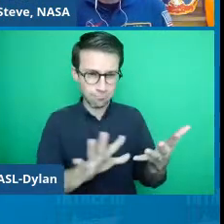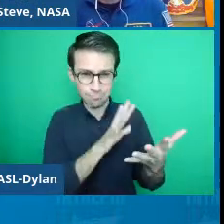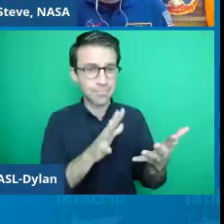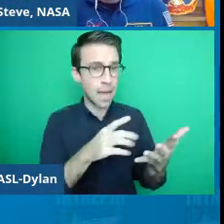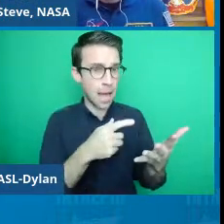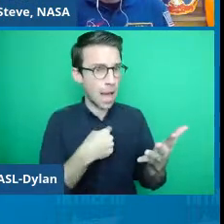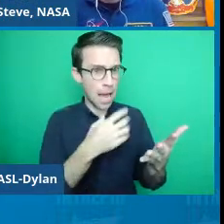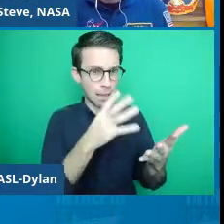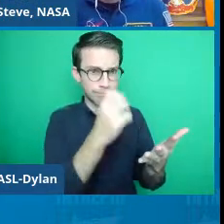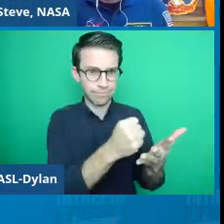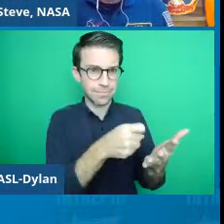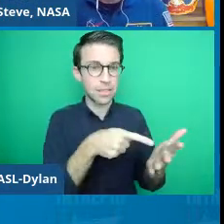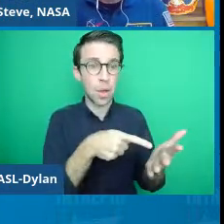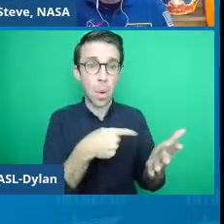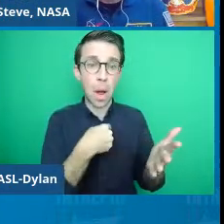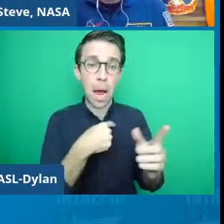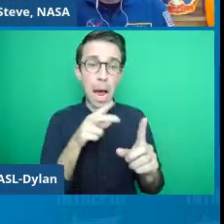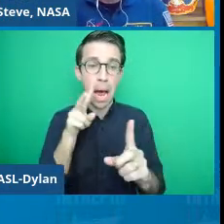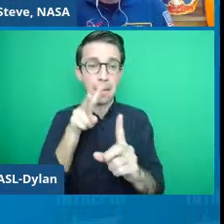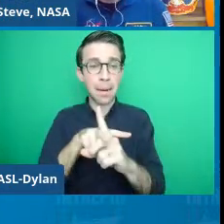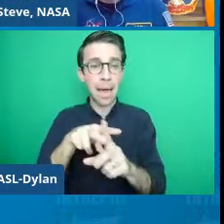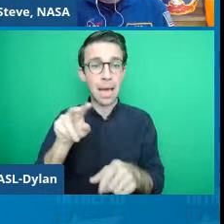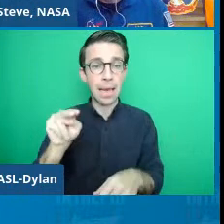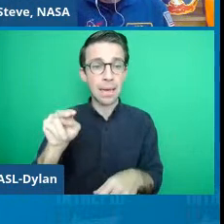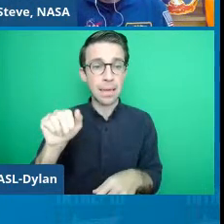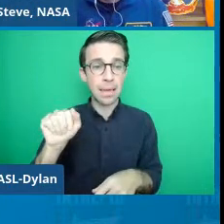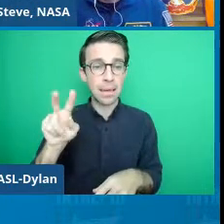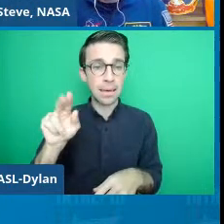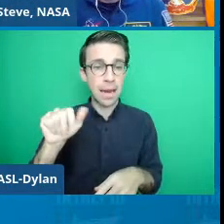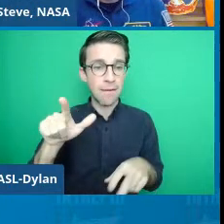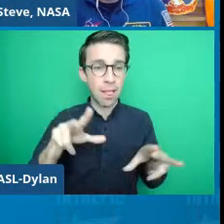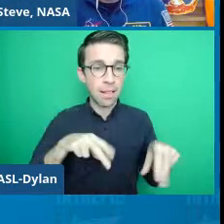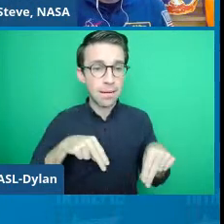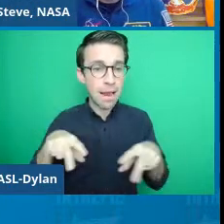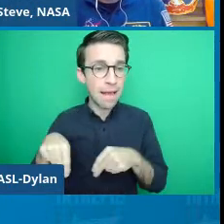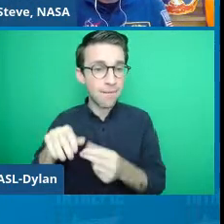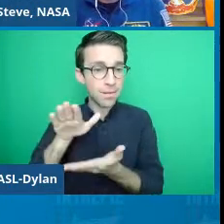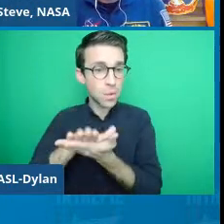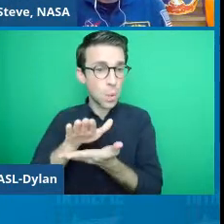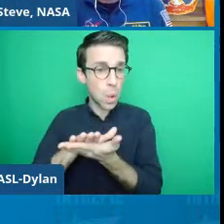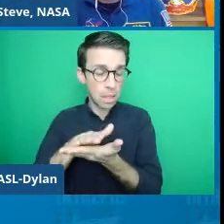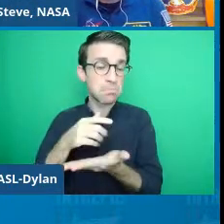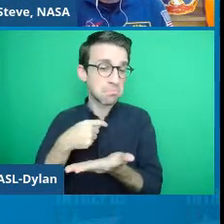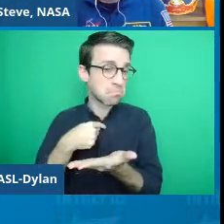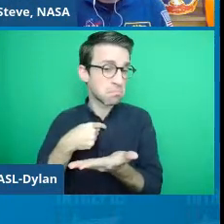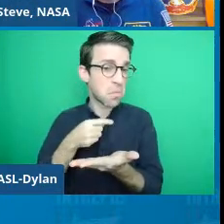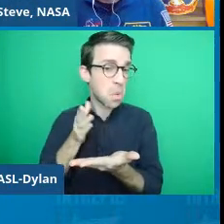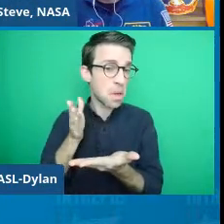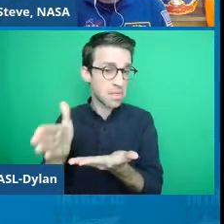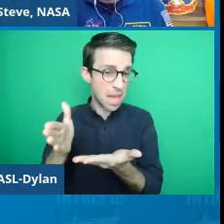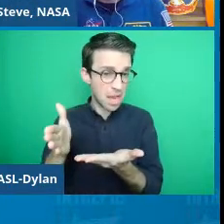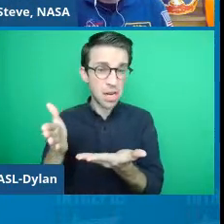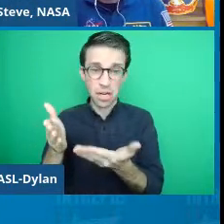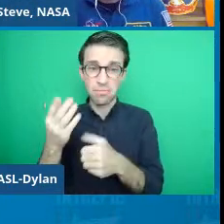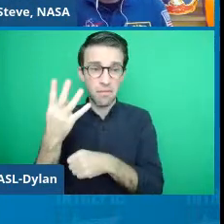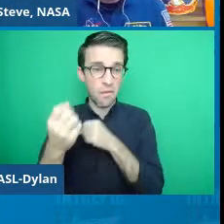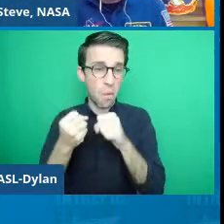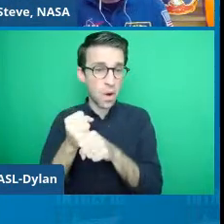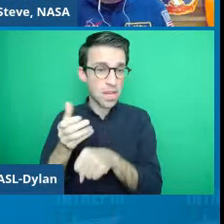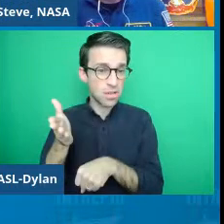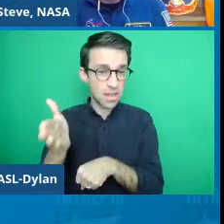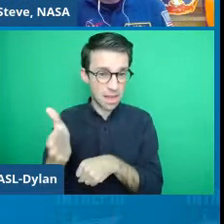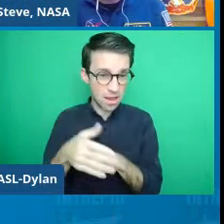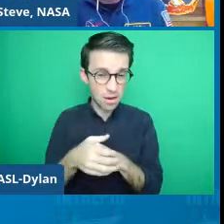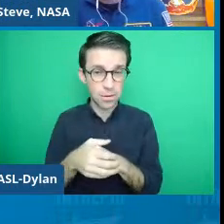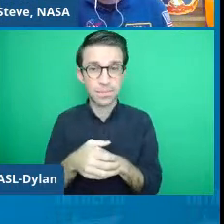So I applied to the Naval Academy and I spent 4 years there working the same idea and really enjoyed the